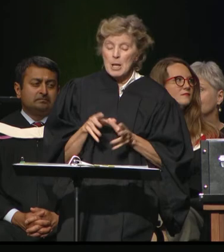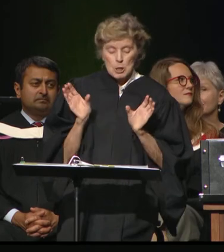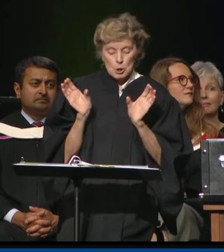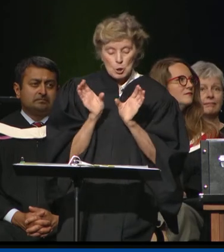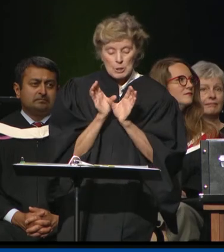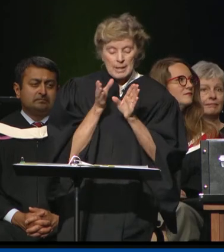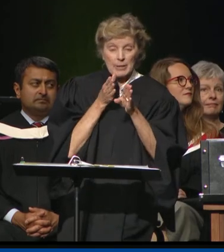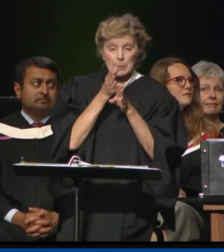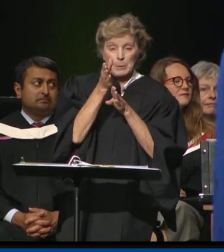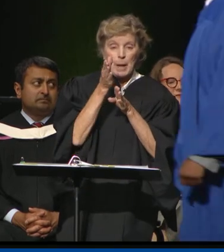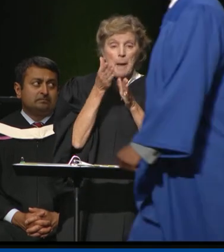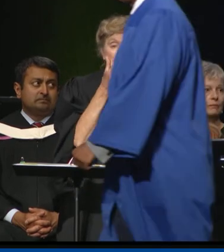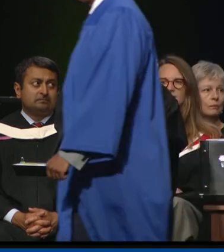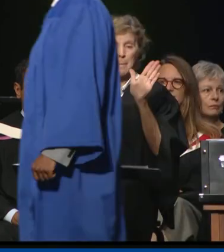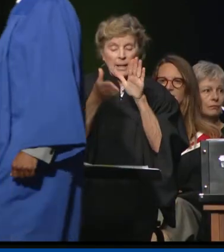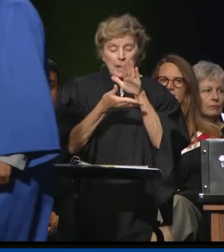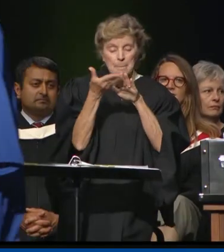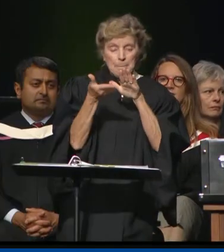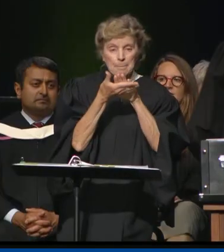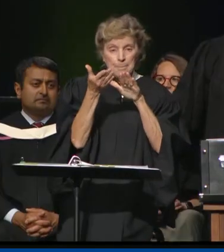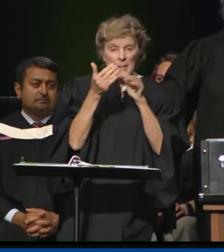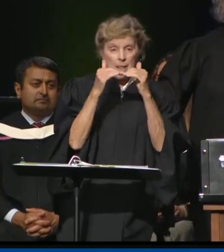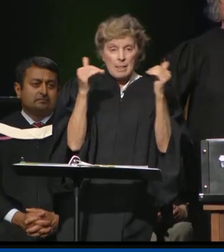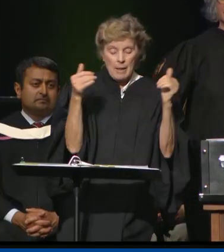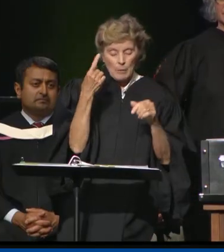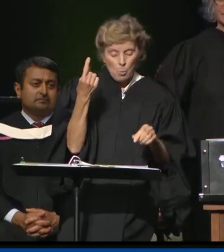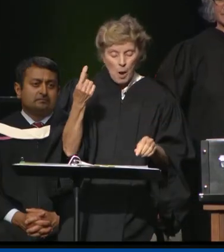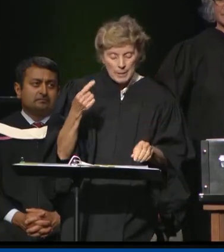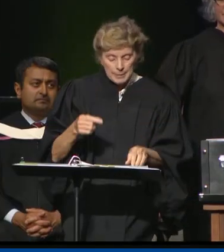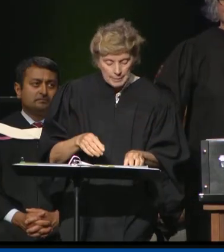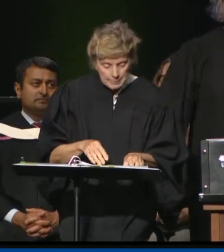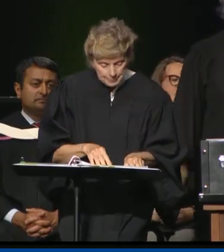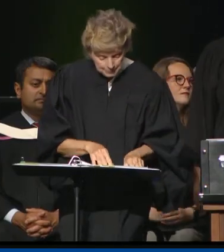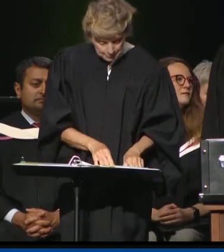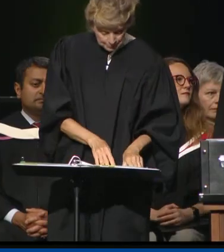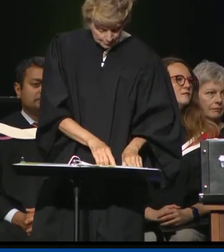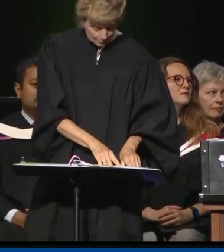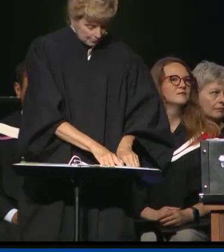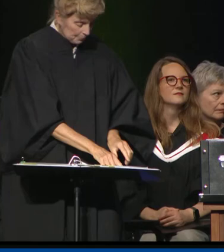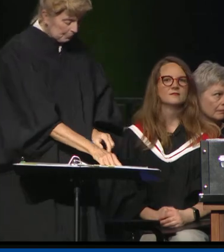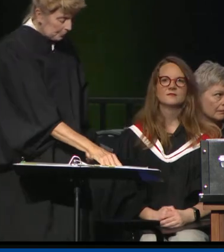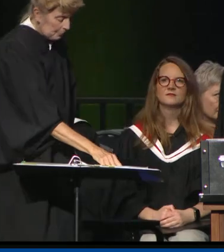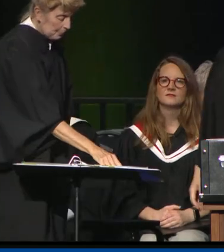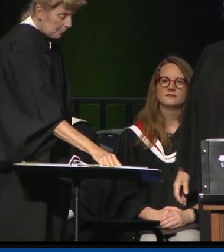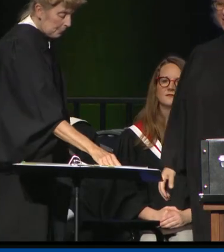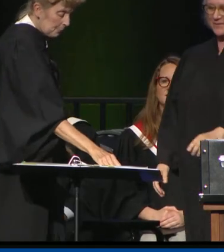Certificate in Public Administration and Governance, Level 1. Charles McGregor.